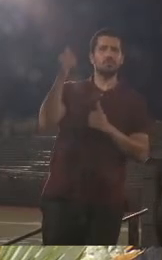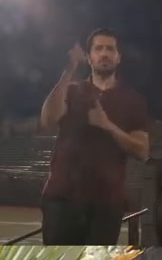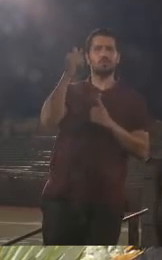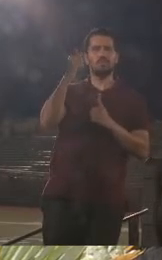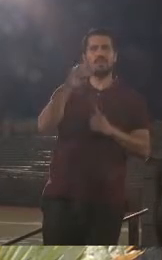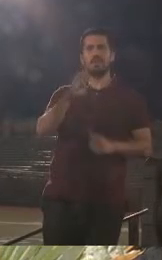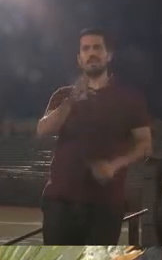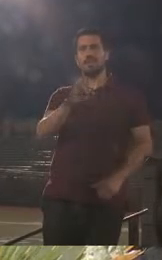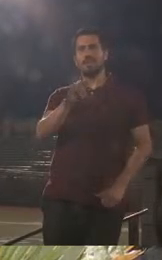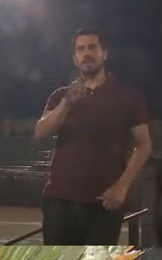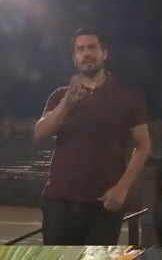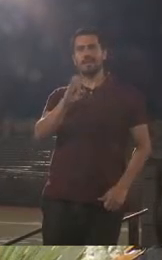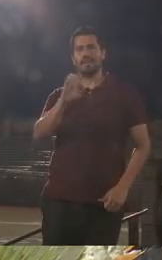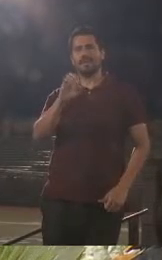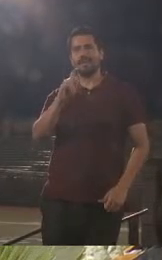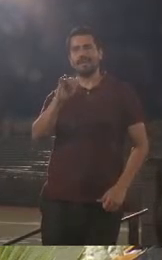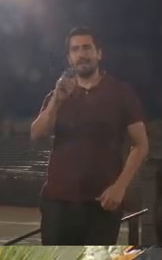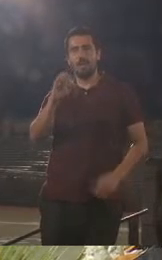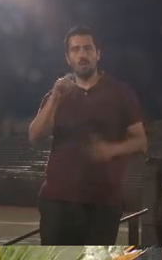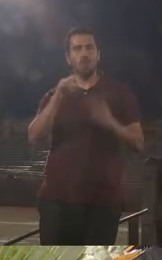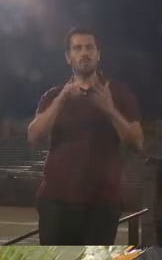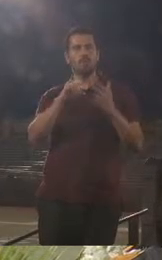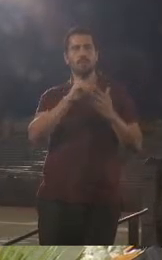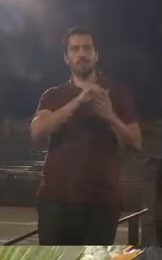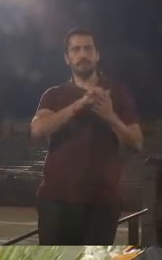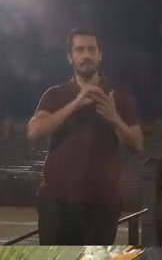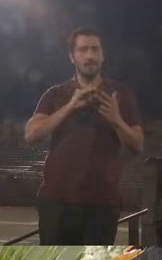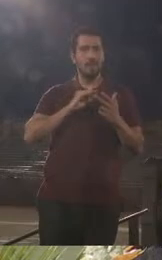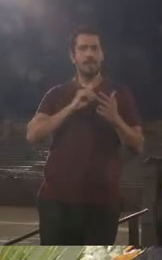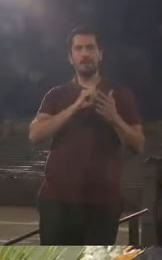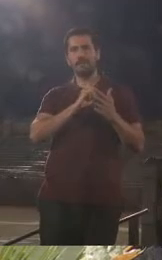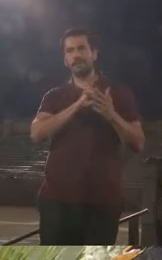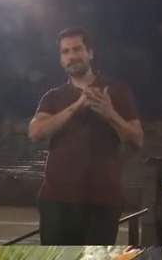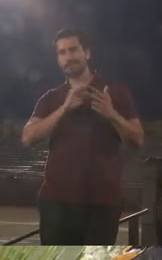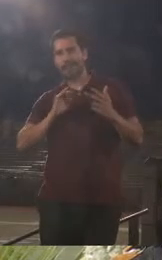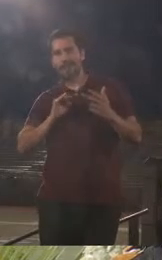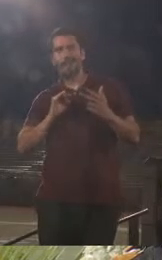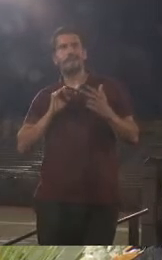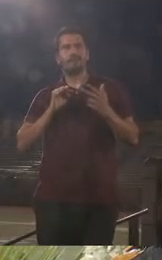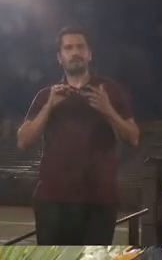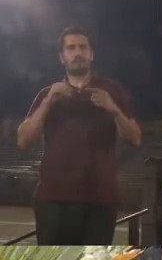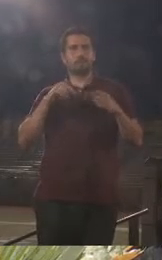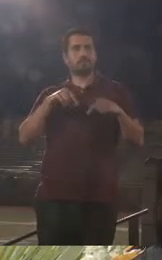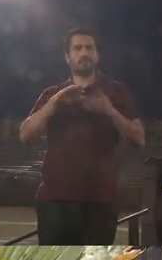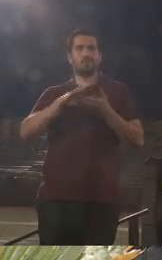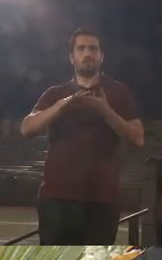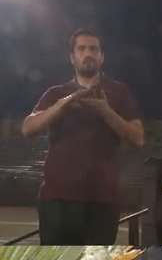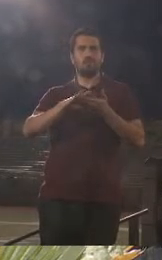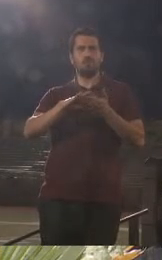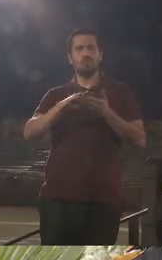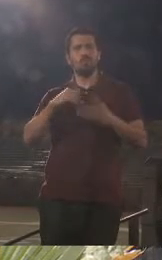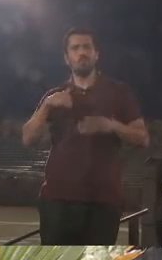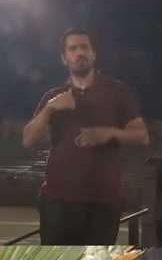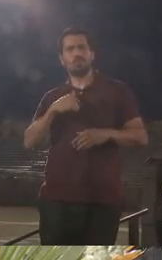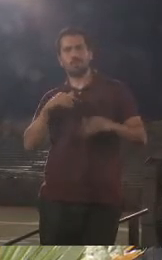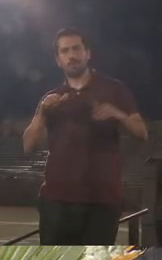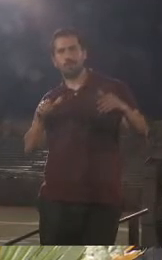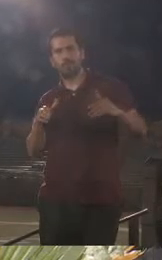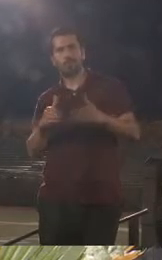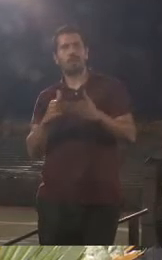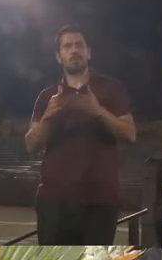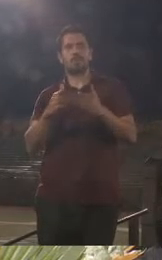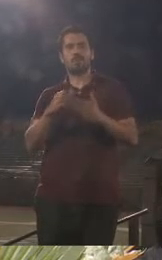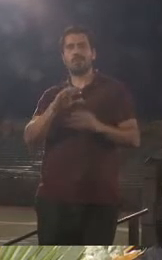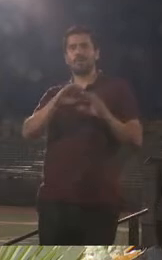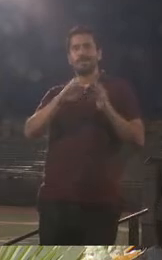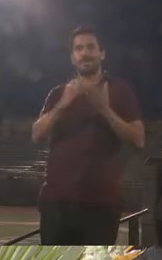Aquino, administration, staff, and faculty of Highlands High School, we welcome you to our